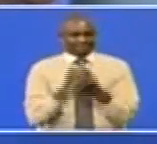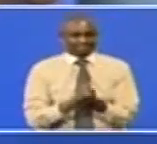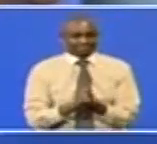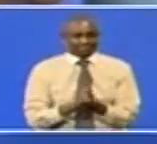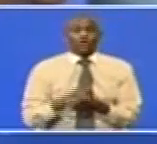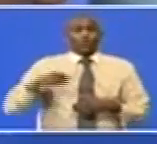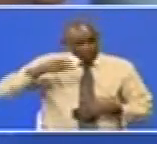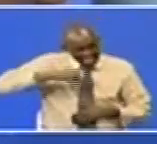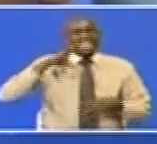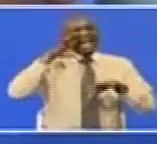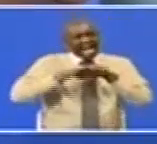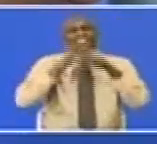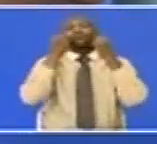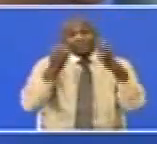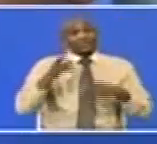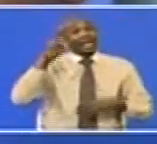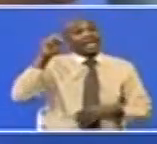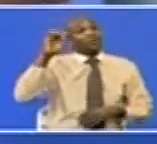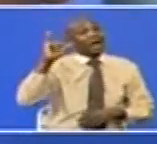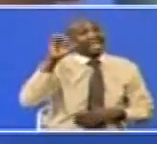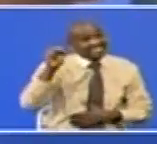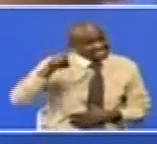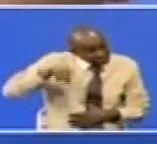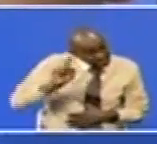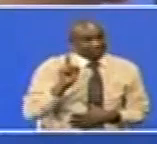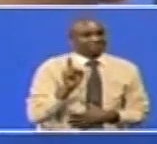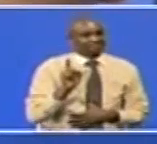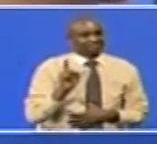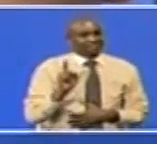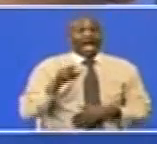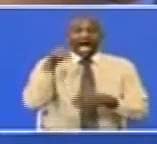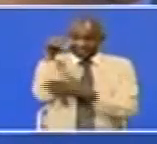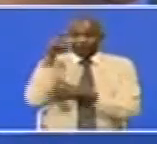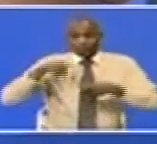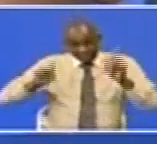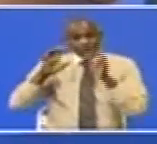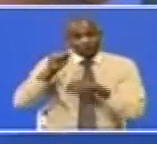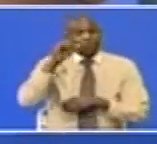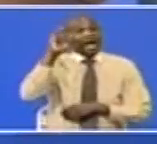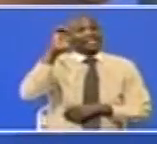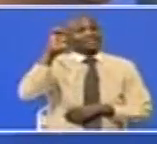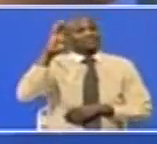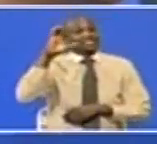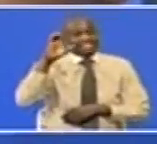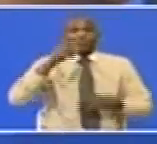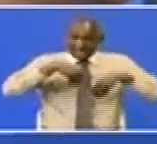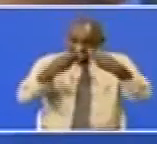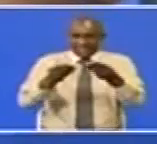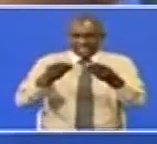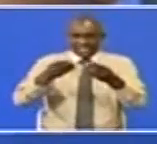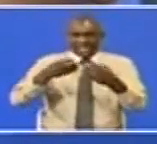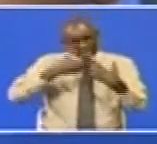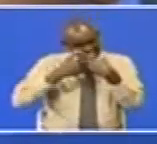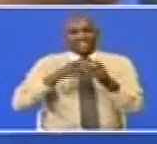have information that NYS sought permission from IEBC and they were given